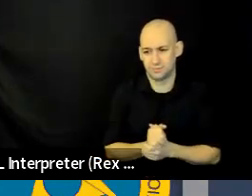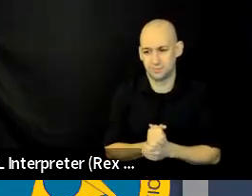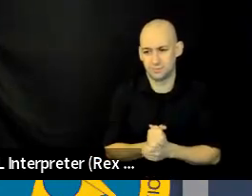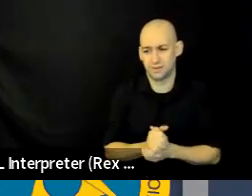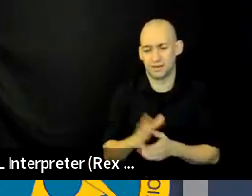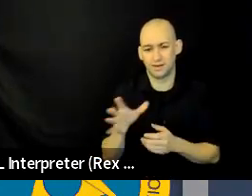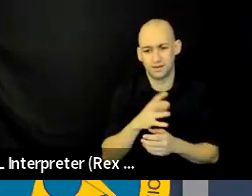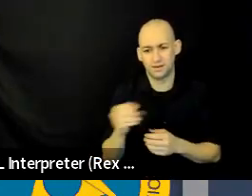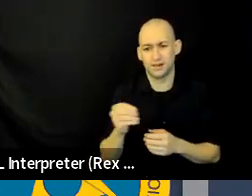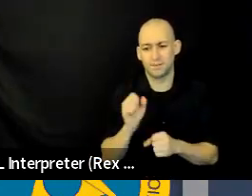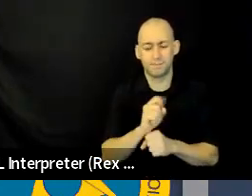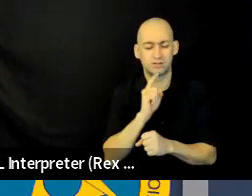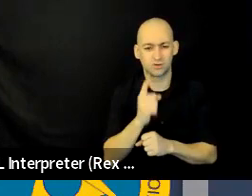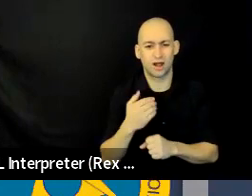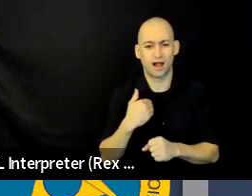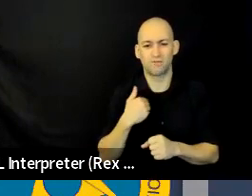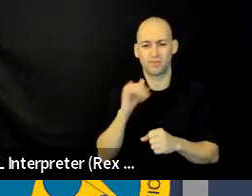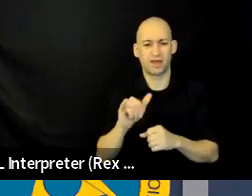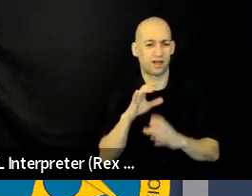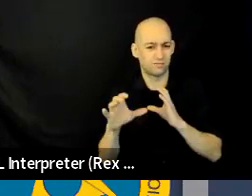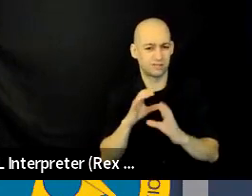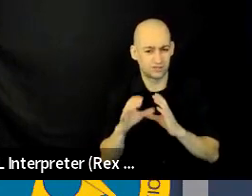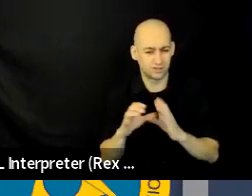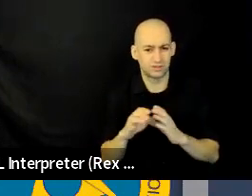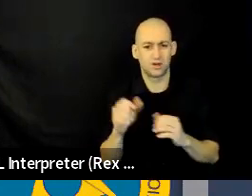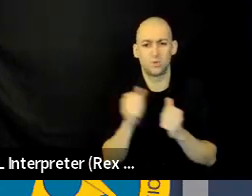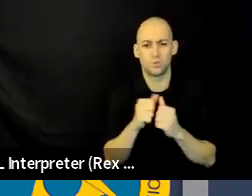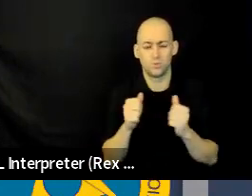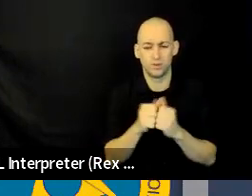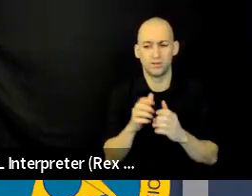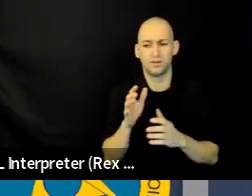and making sure that we're having that conversation in regards to,